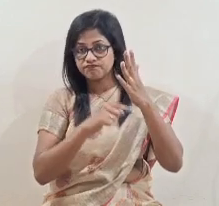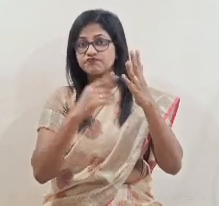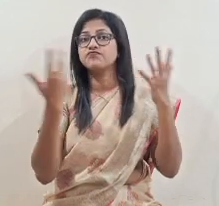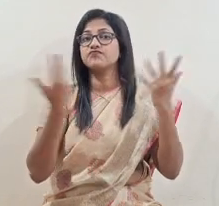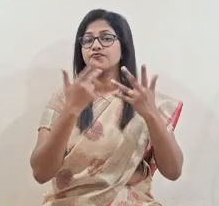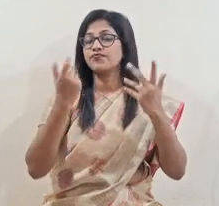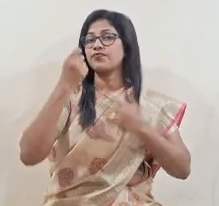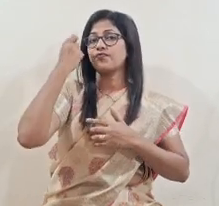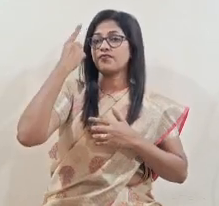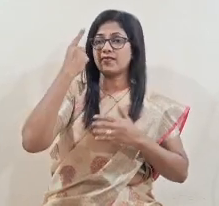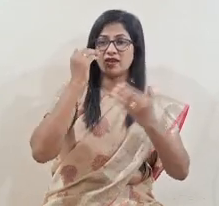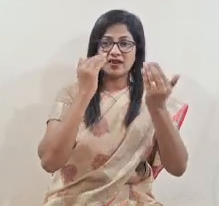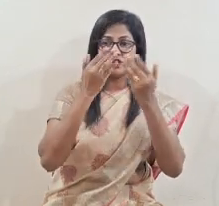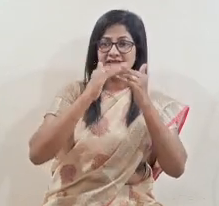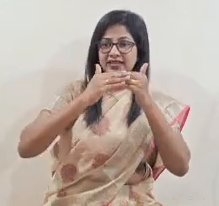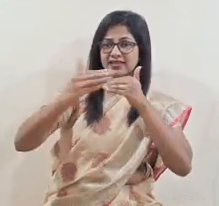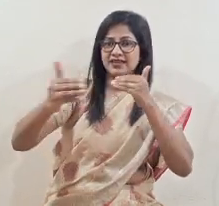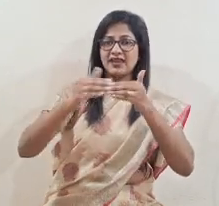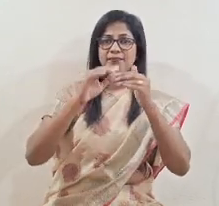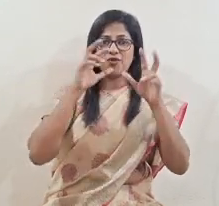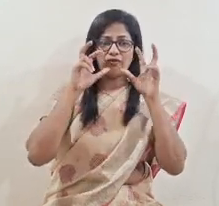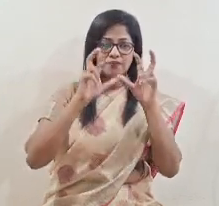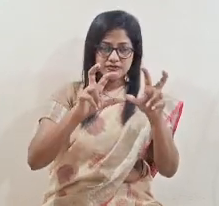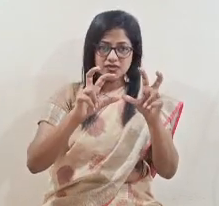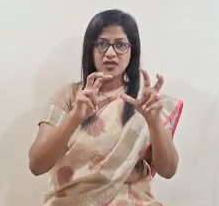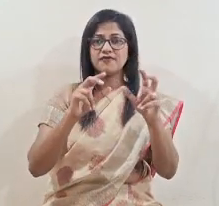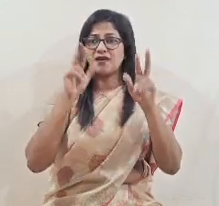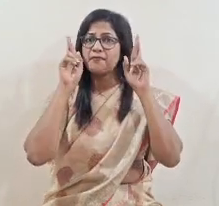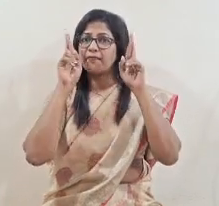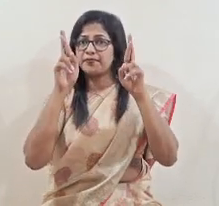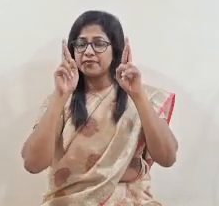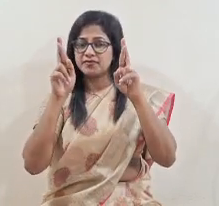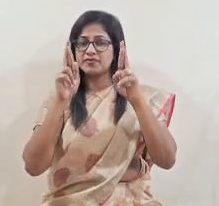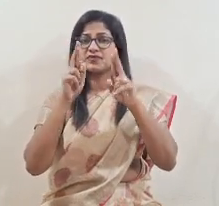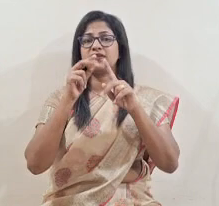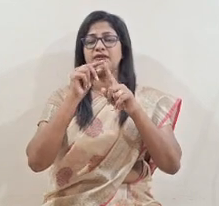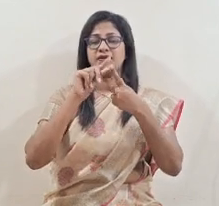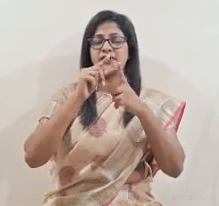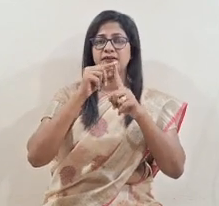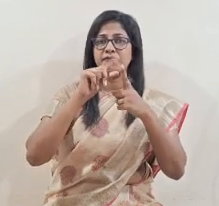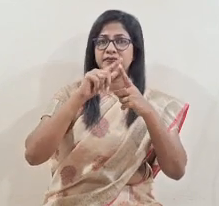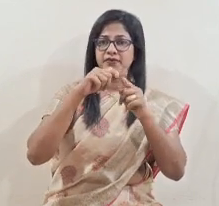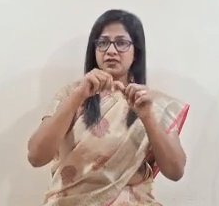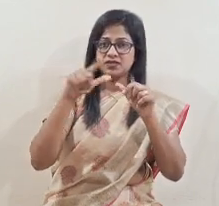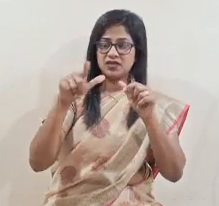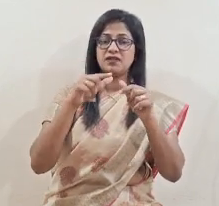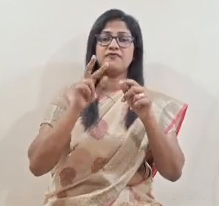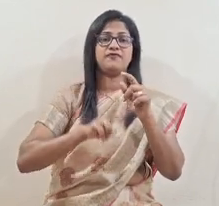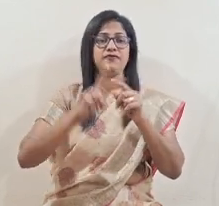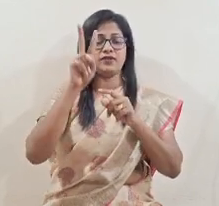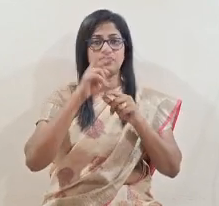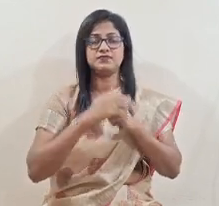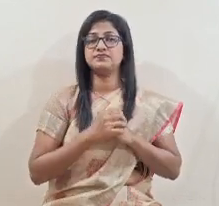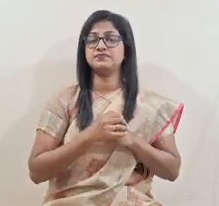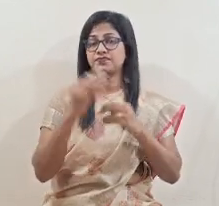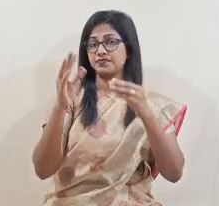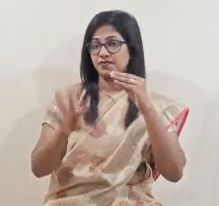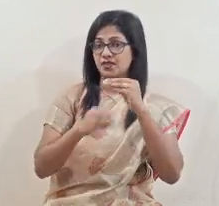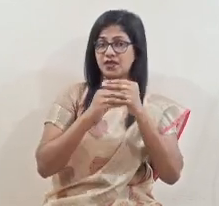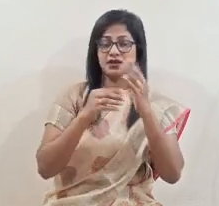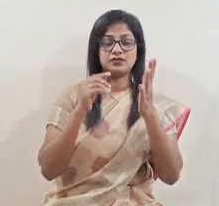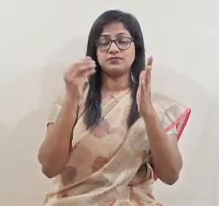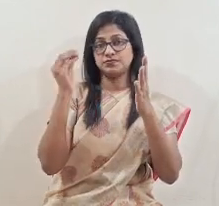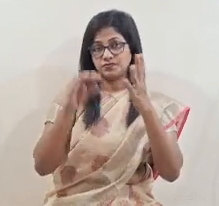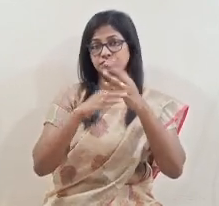analyze the gap between the observed and the predicted PTAL values, and to identify few